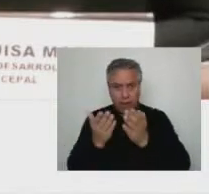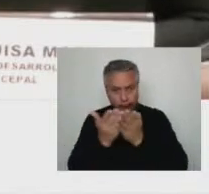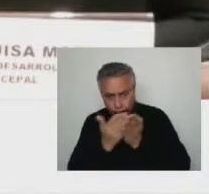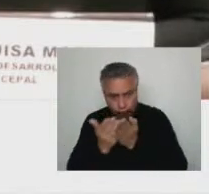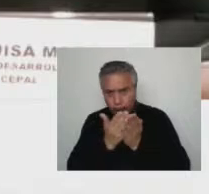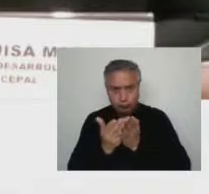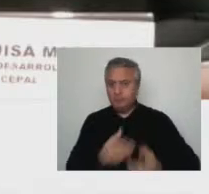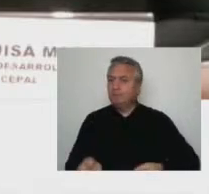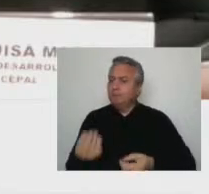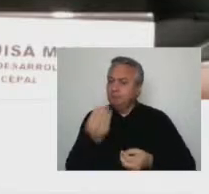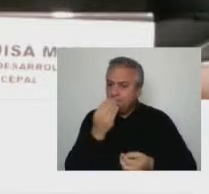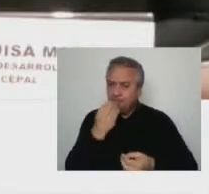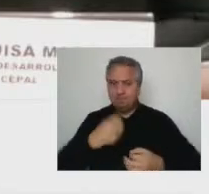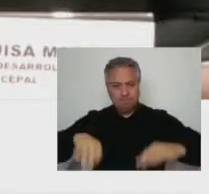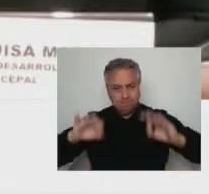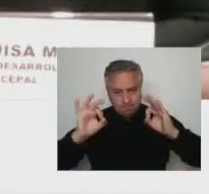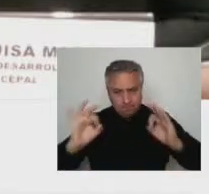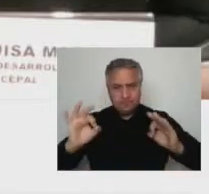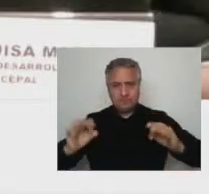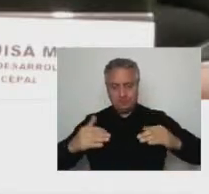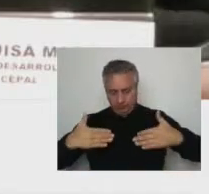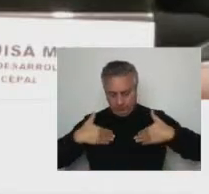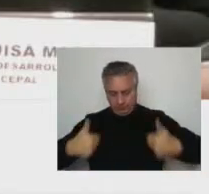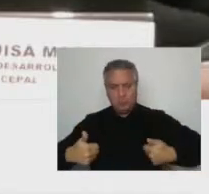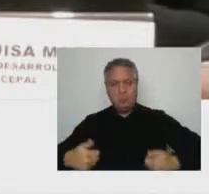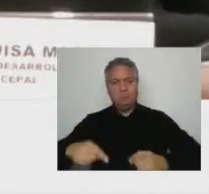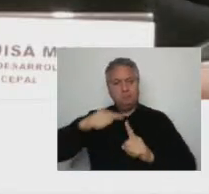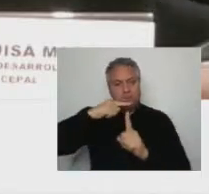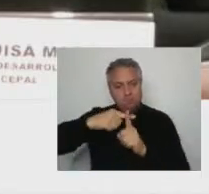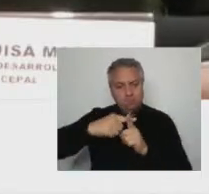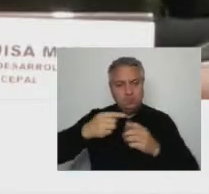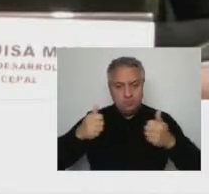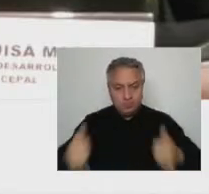who have appropriate